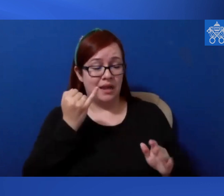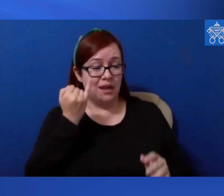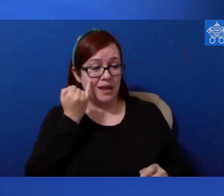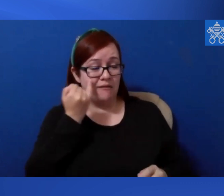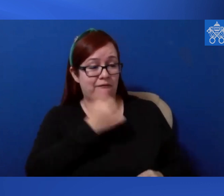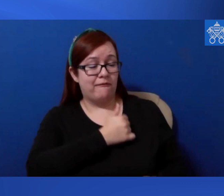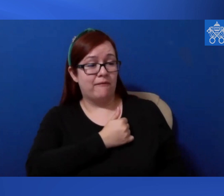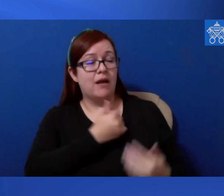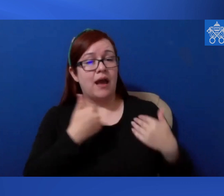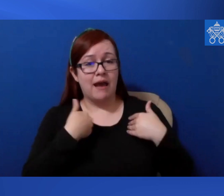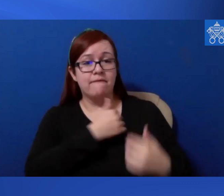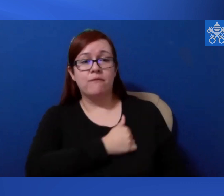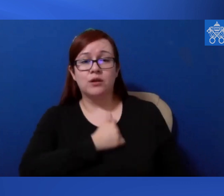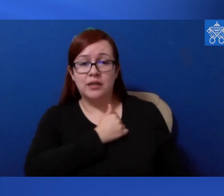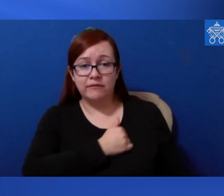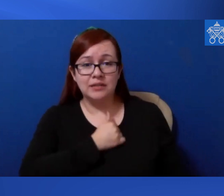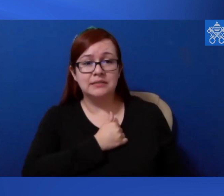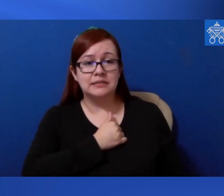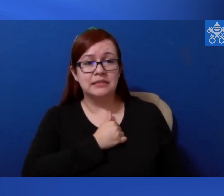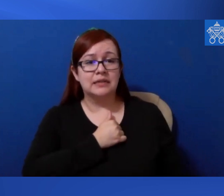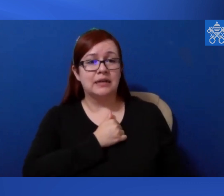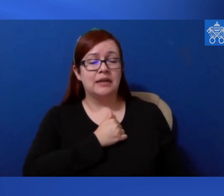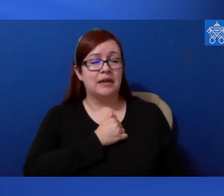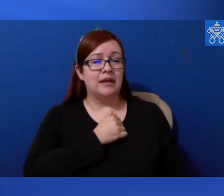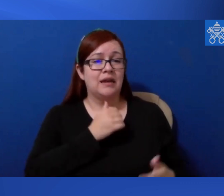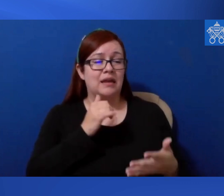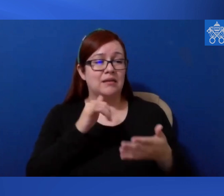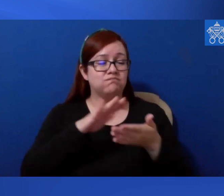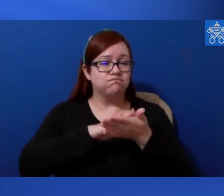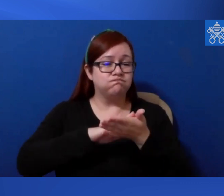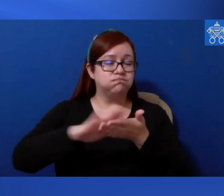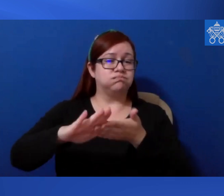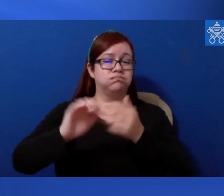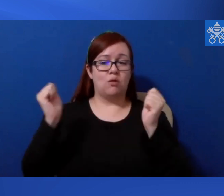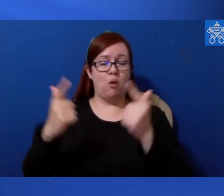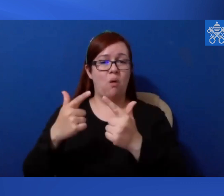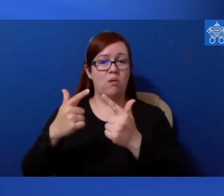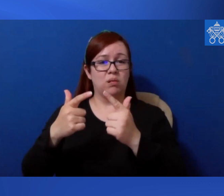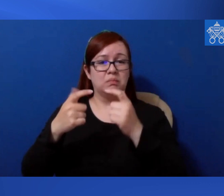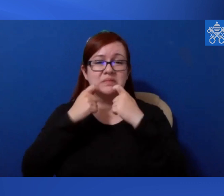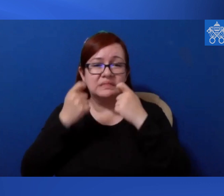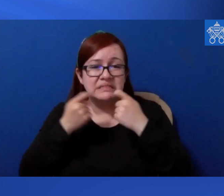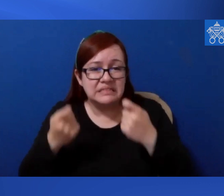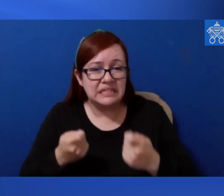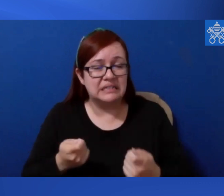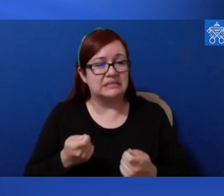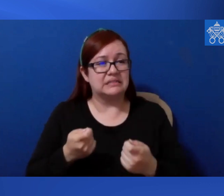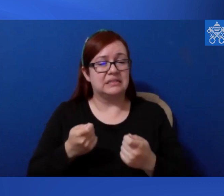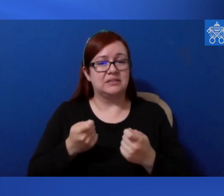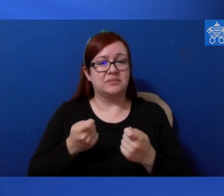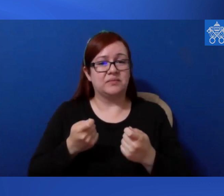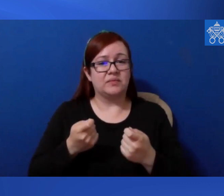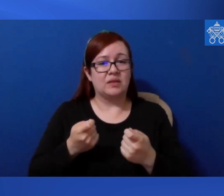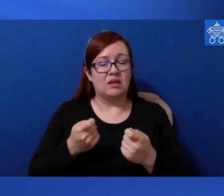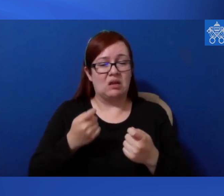oxygen that purifies the air polluted by hatred. It is the antidote that heals the poisons